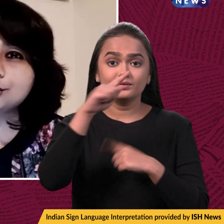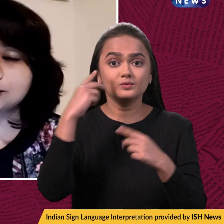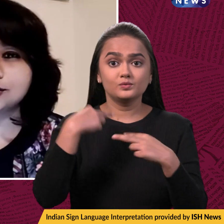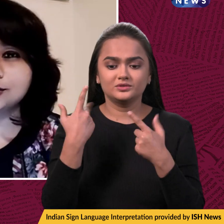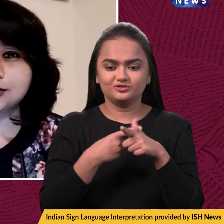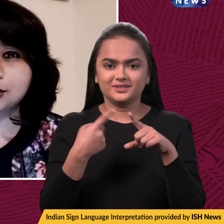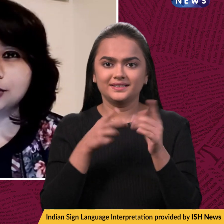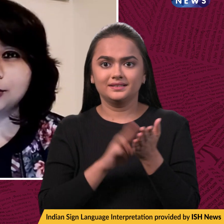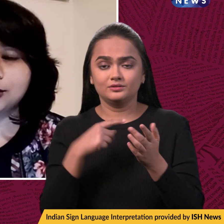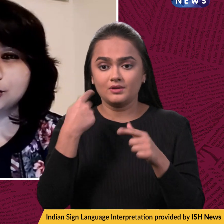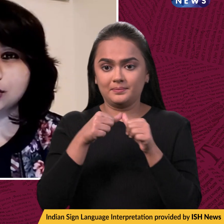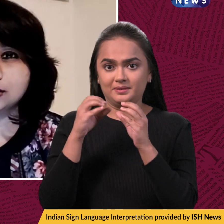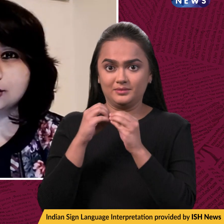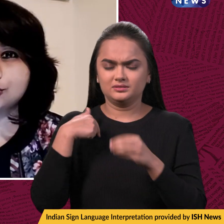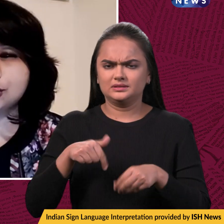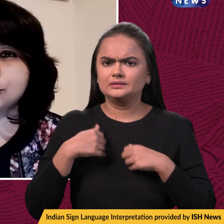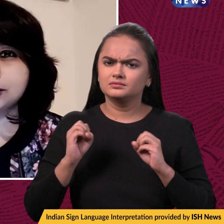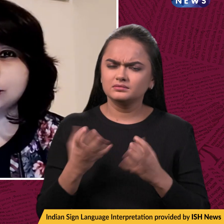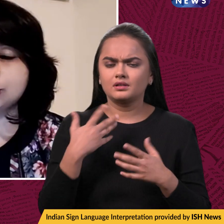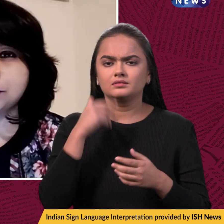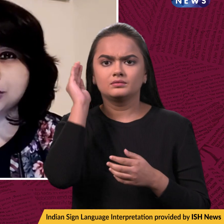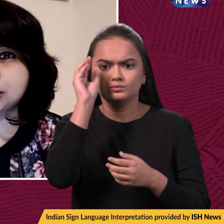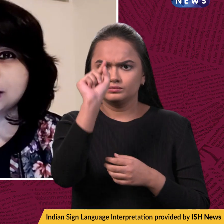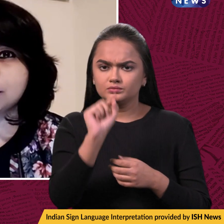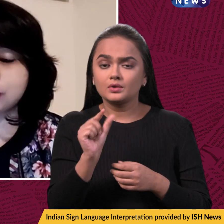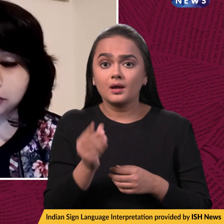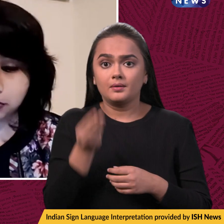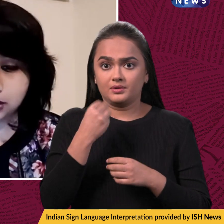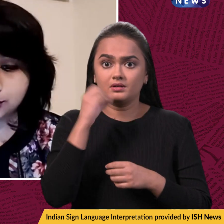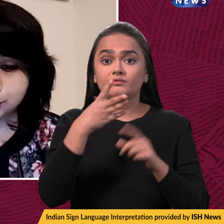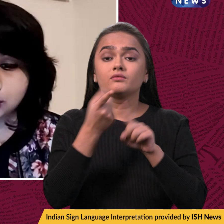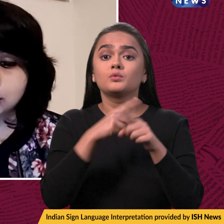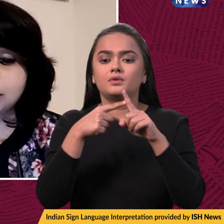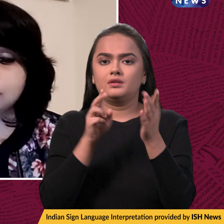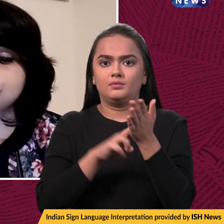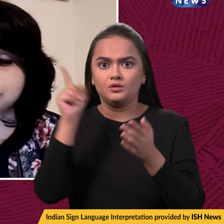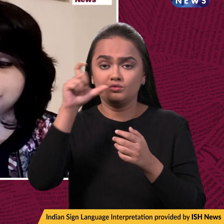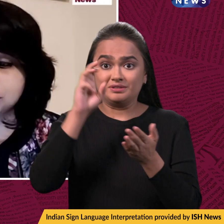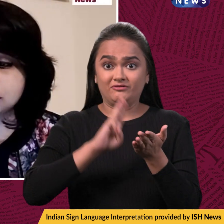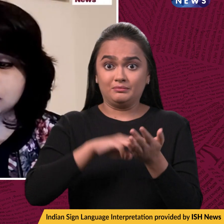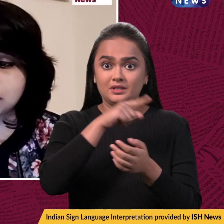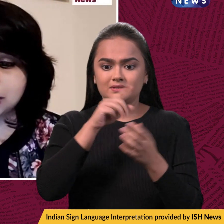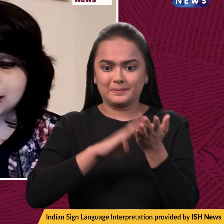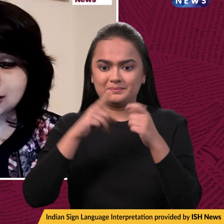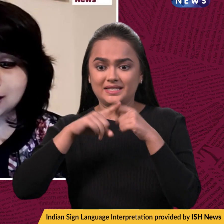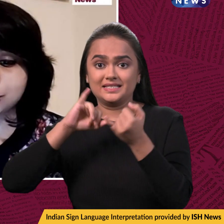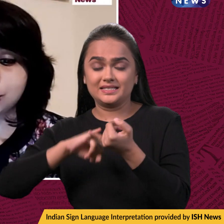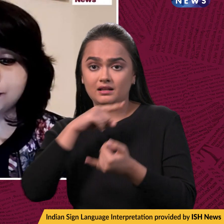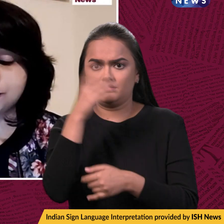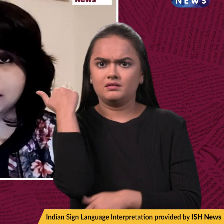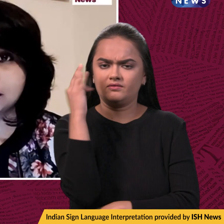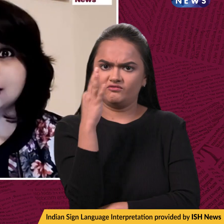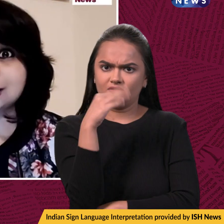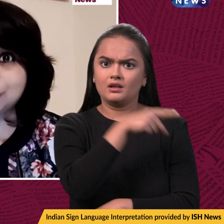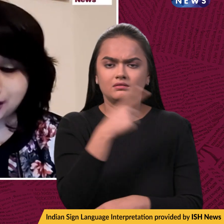Hi, you're watching Just the News. I'm Mamata Balachandra. Let's get straight to it. On to updates now from Tamil Nadu. Tamil Nadu Chief Minister M.K. Stalin